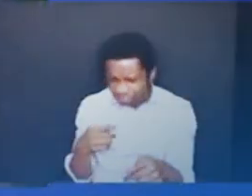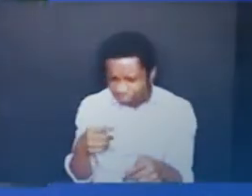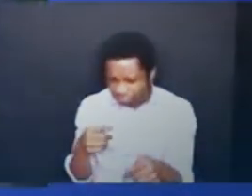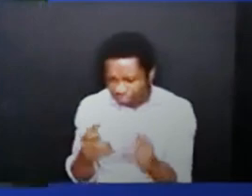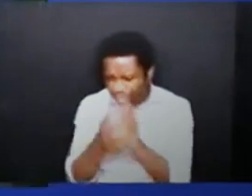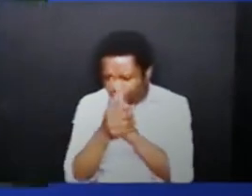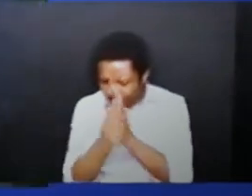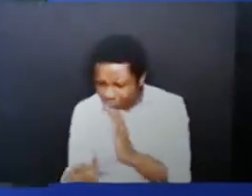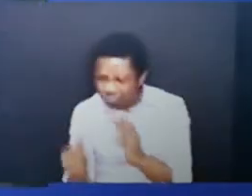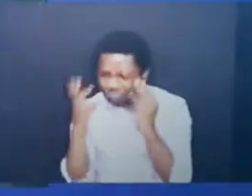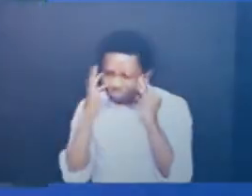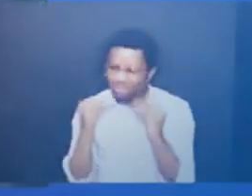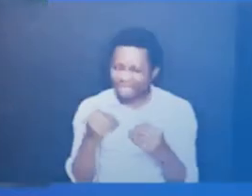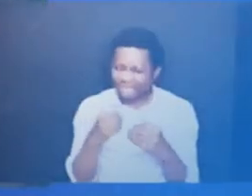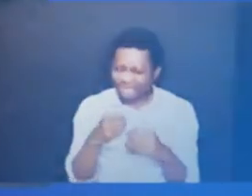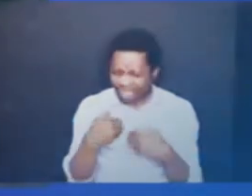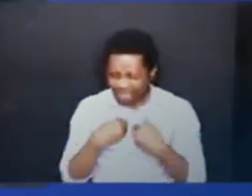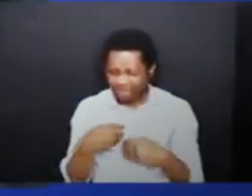Inability.